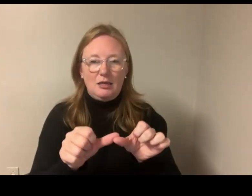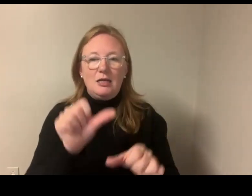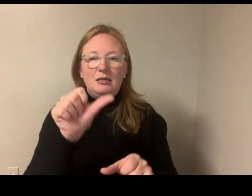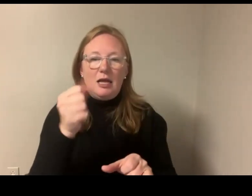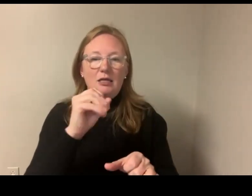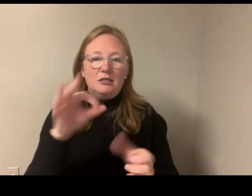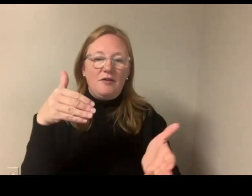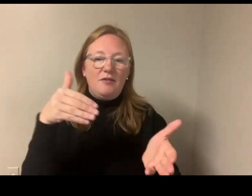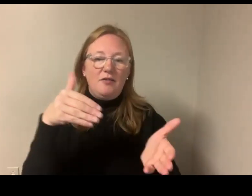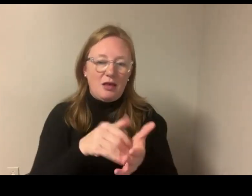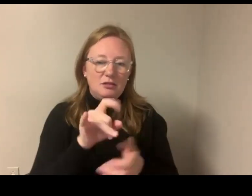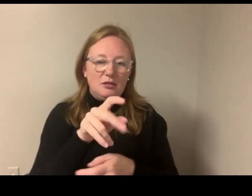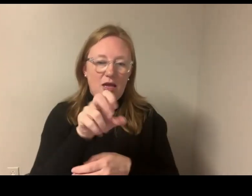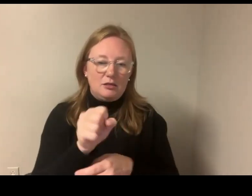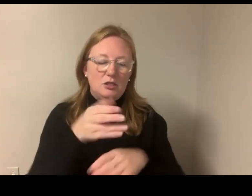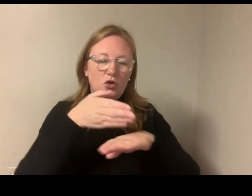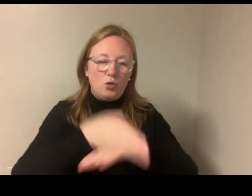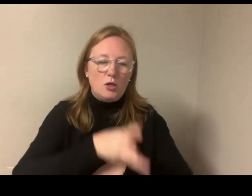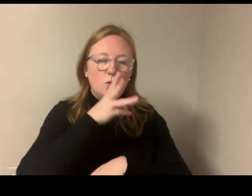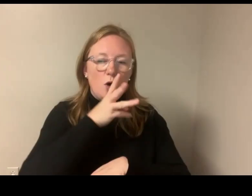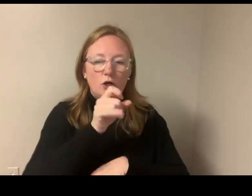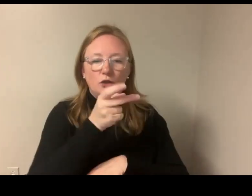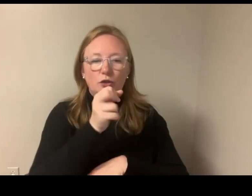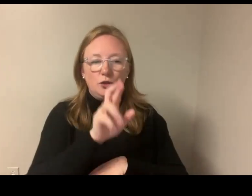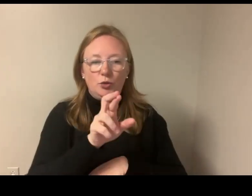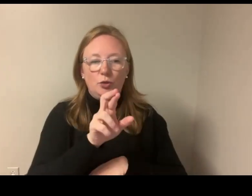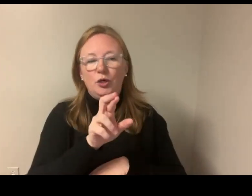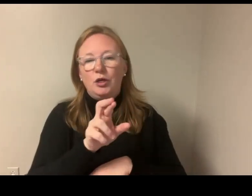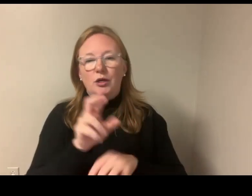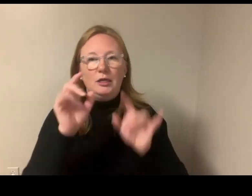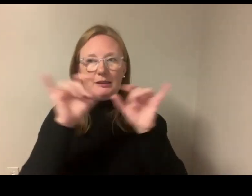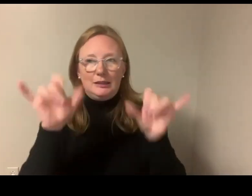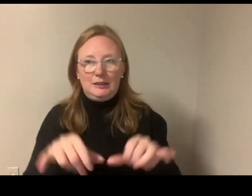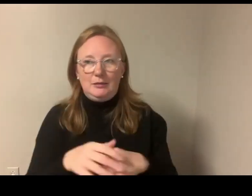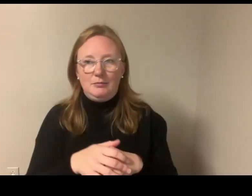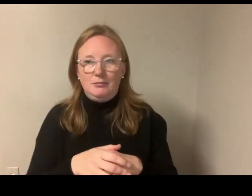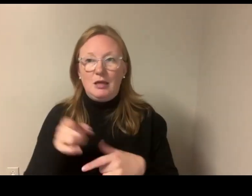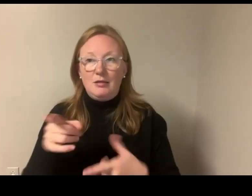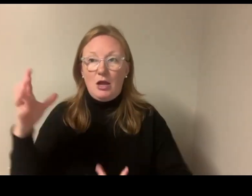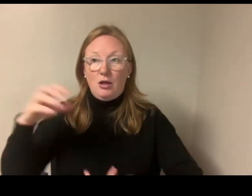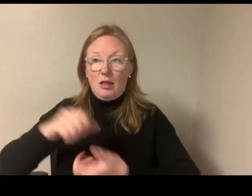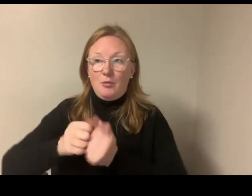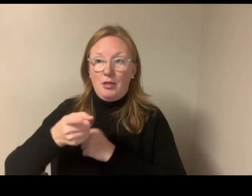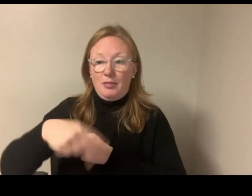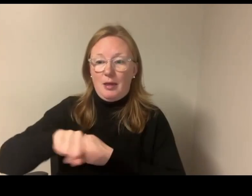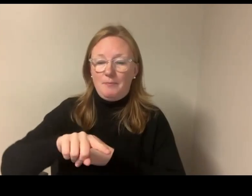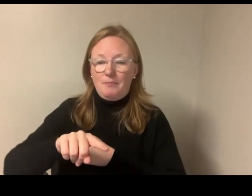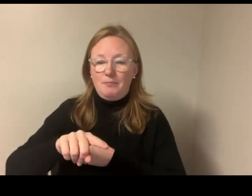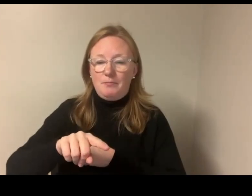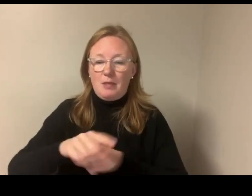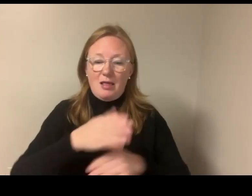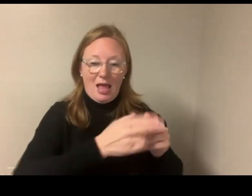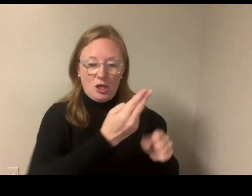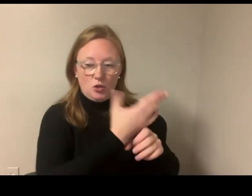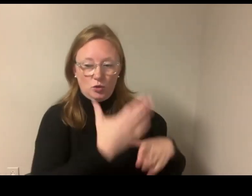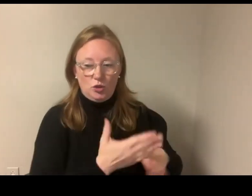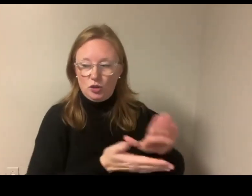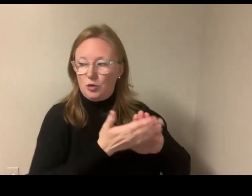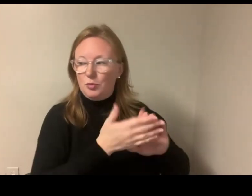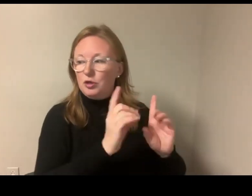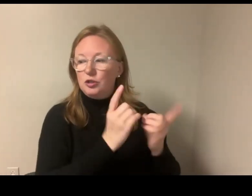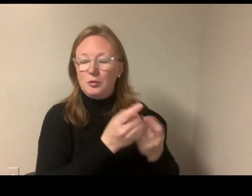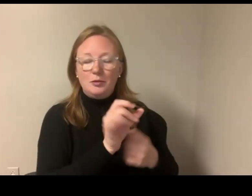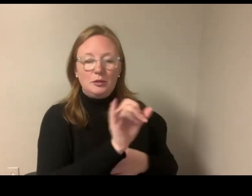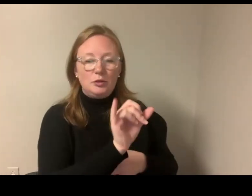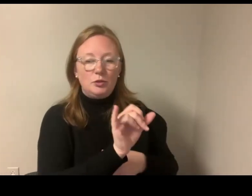thousands of our assets across our water, sewer, and stormwater systems. Their collaboration with our end users and our operations department